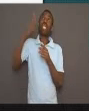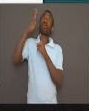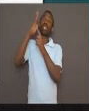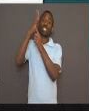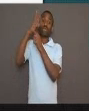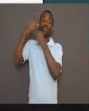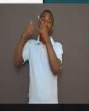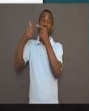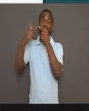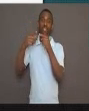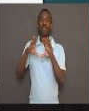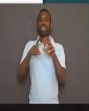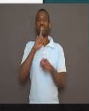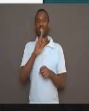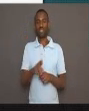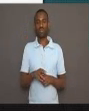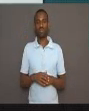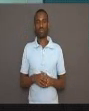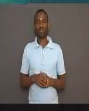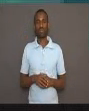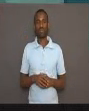up into their stems.